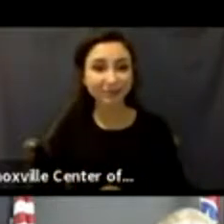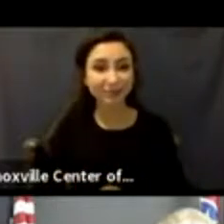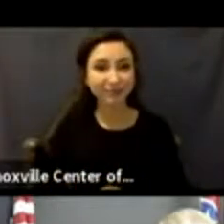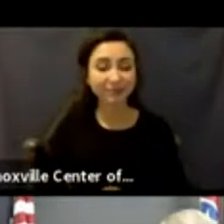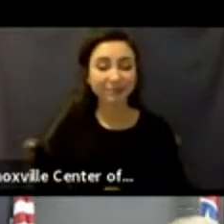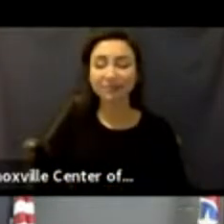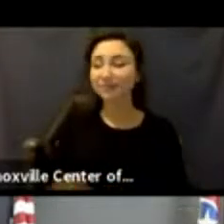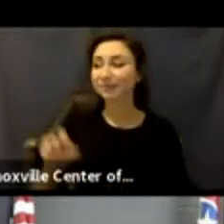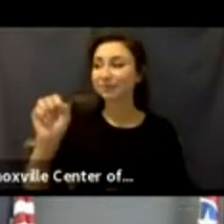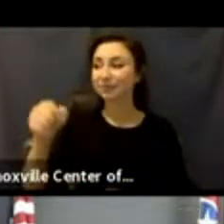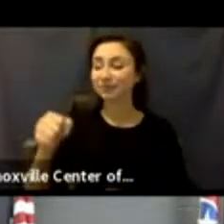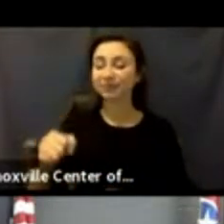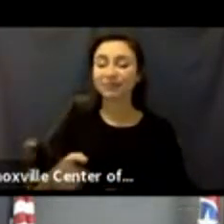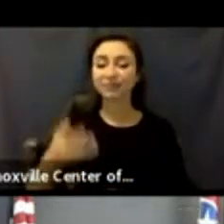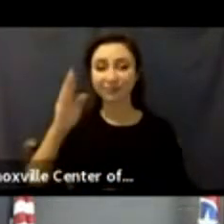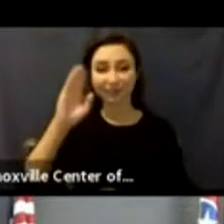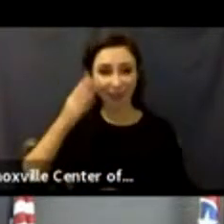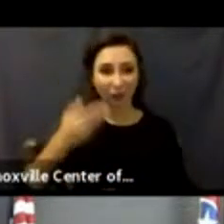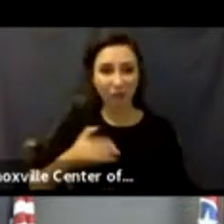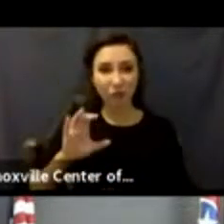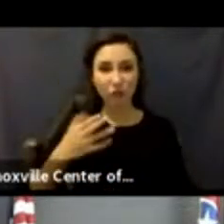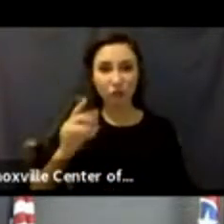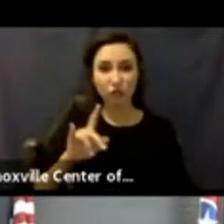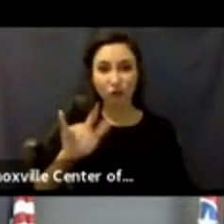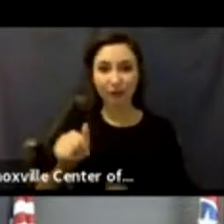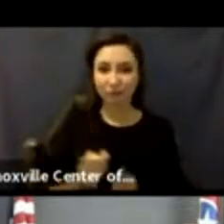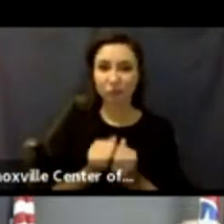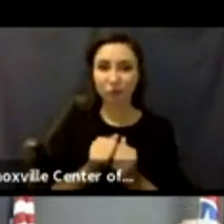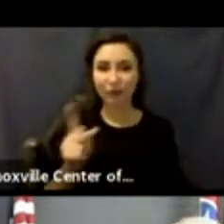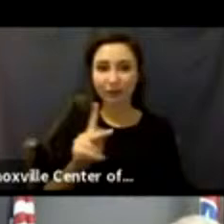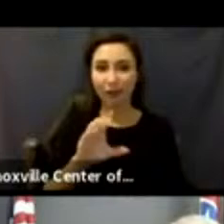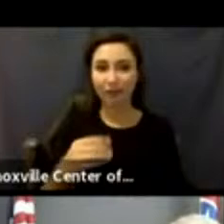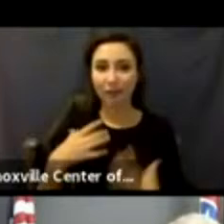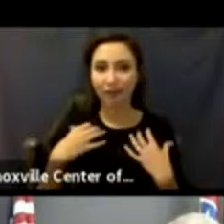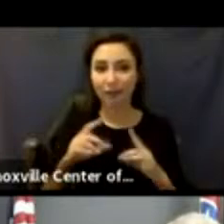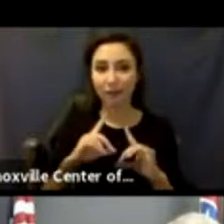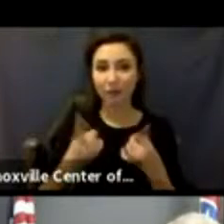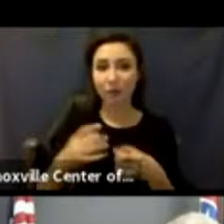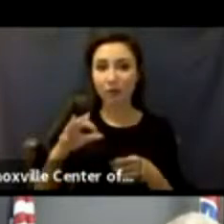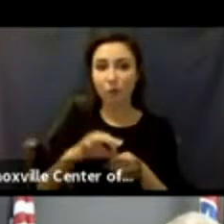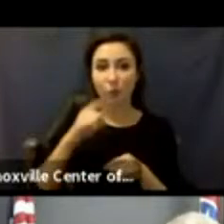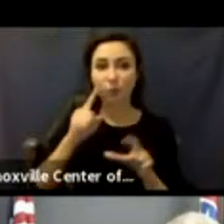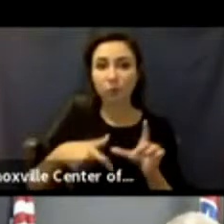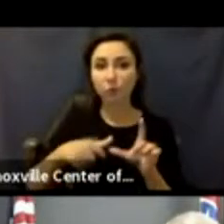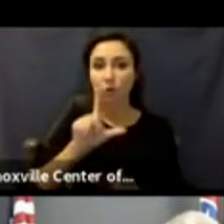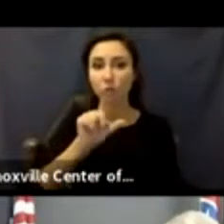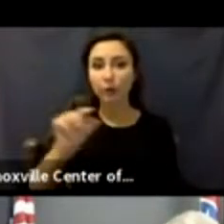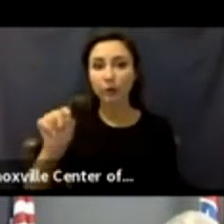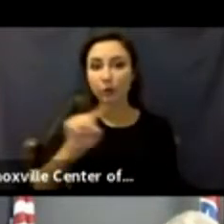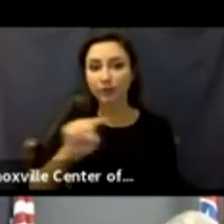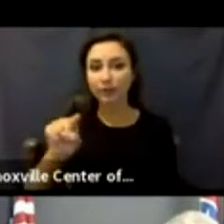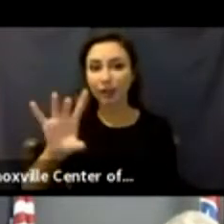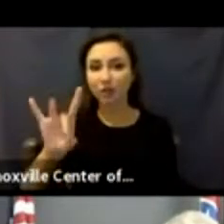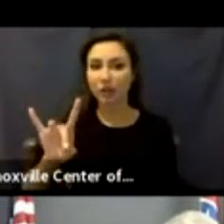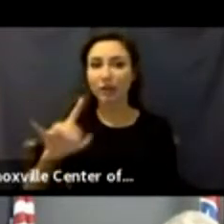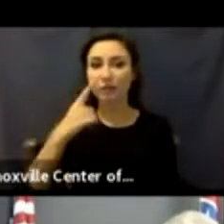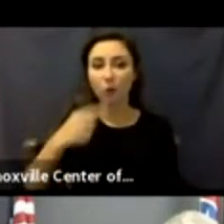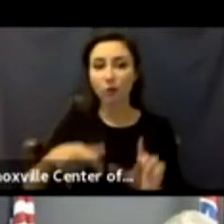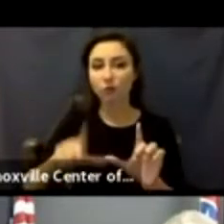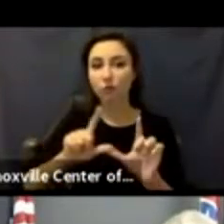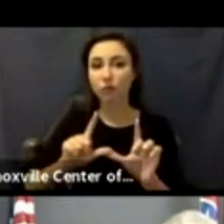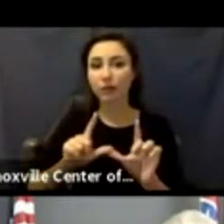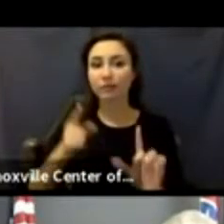Yes, sir. This is Charity Menifee with Knox County Health Department, voting on the renewal of 2020-8 to be renewed